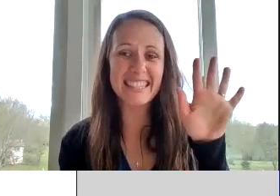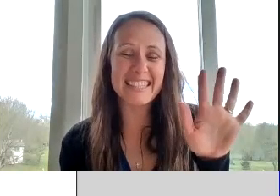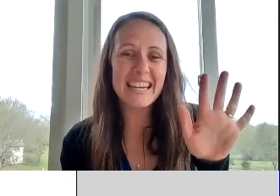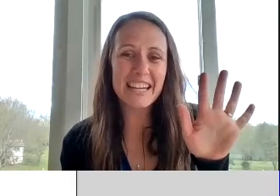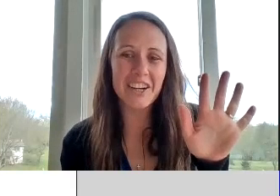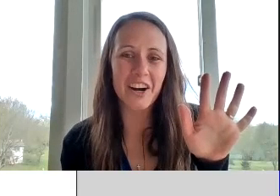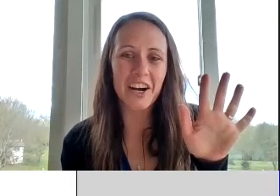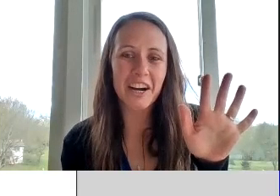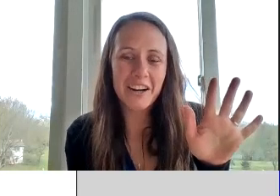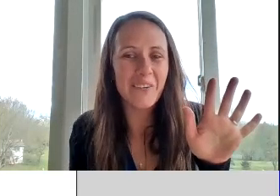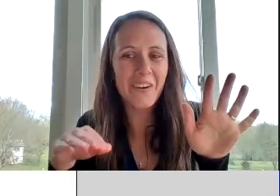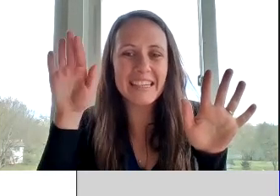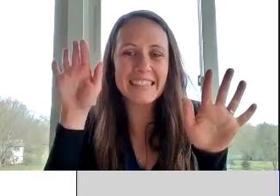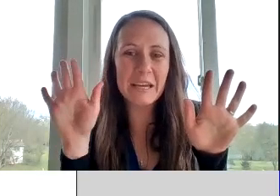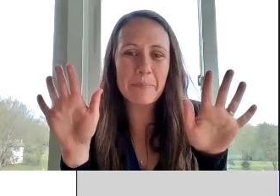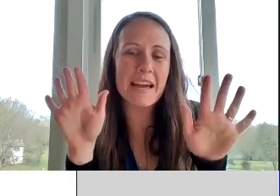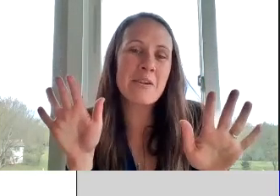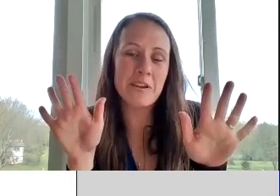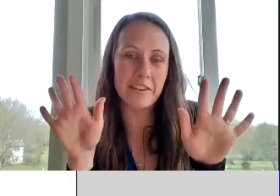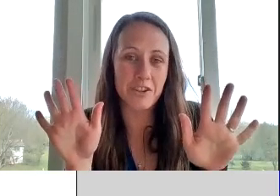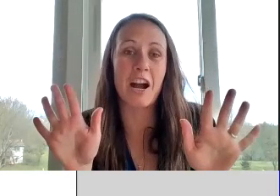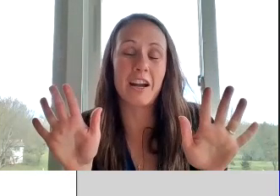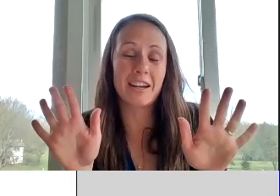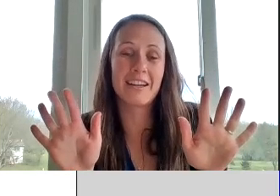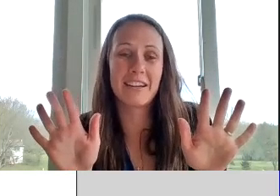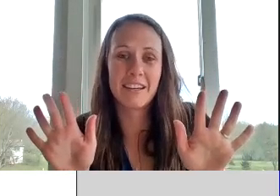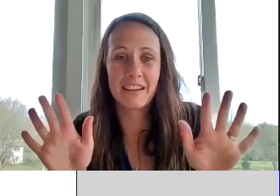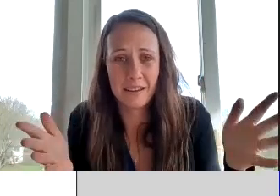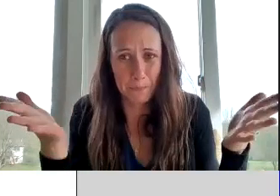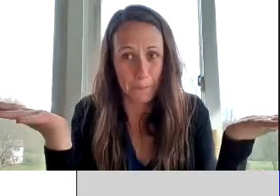Is he sitting in a car or is he playing with a truck?